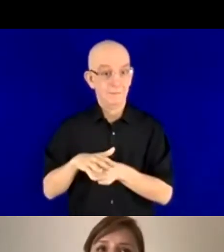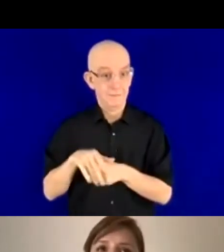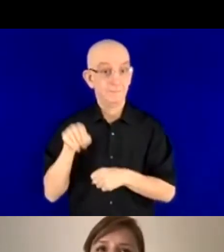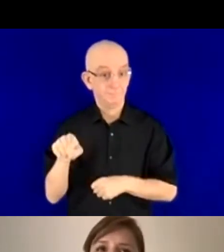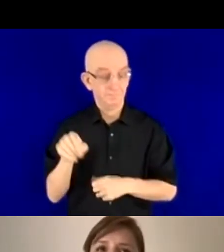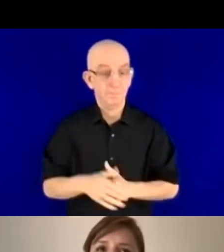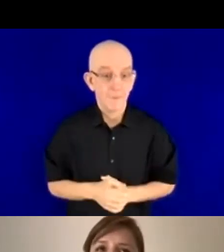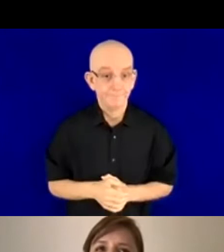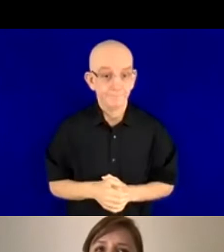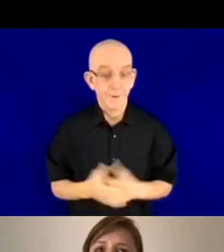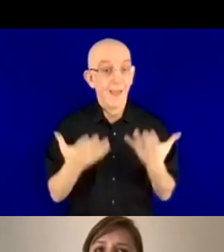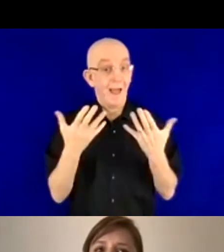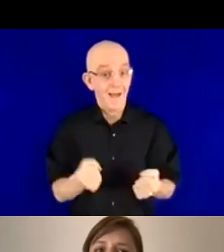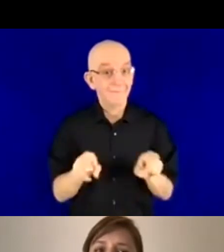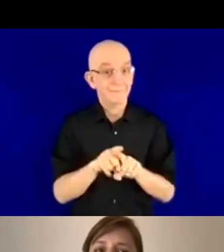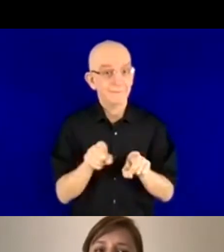Montesino.